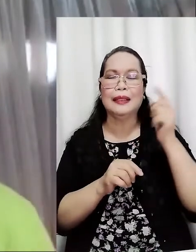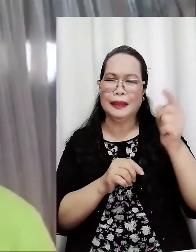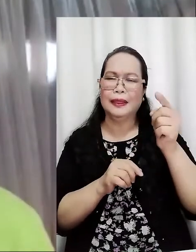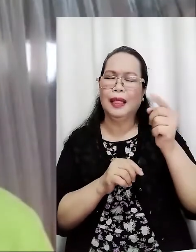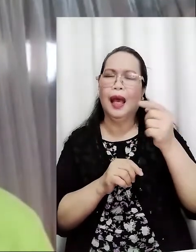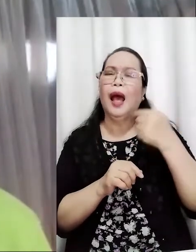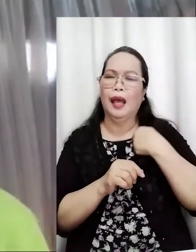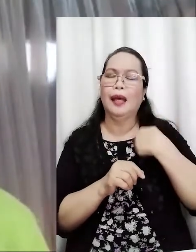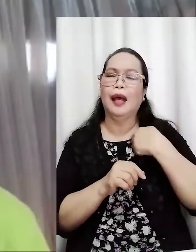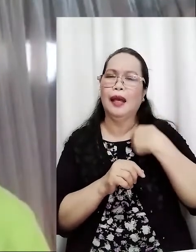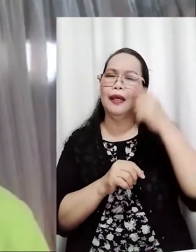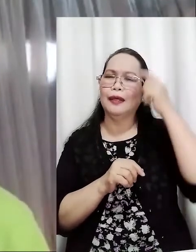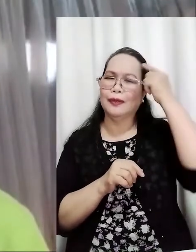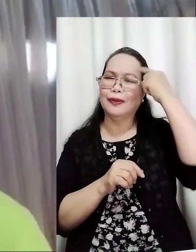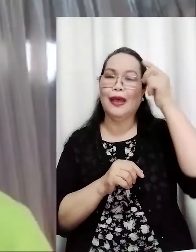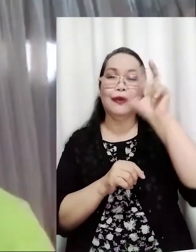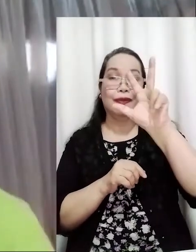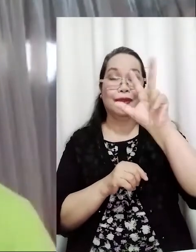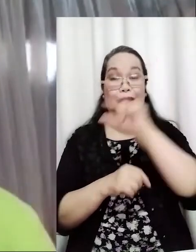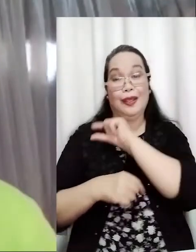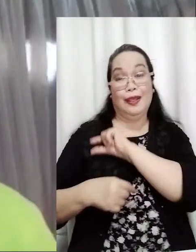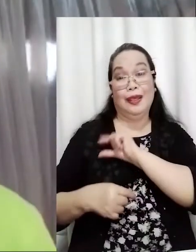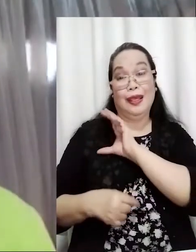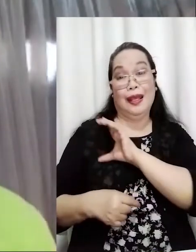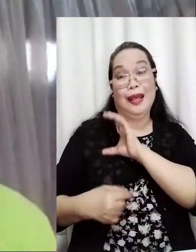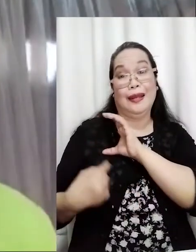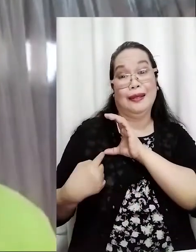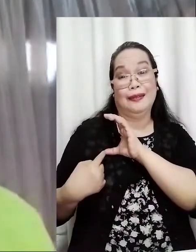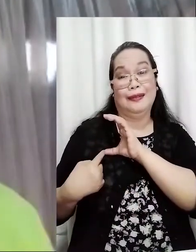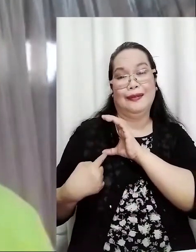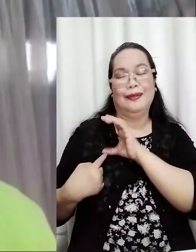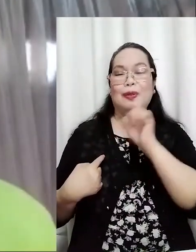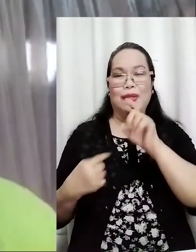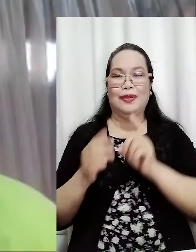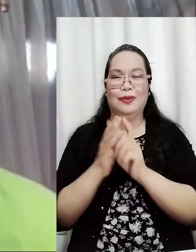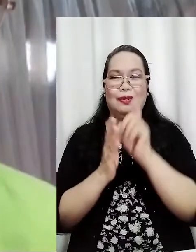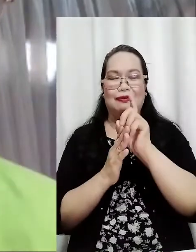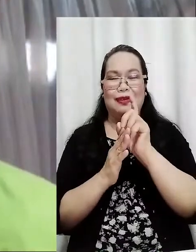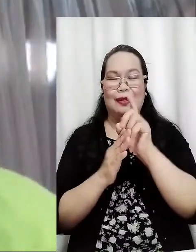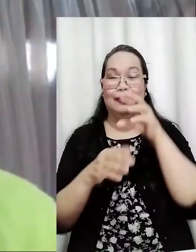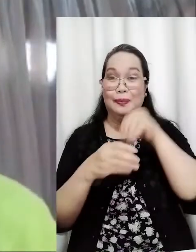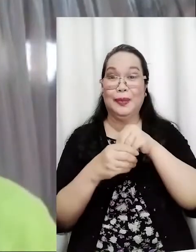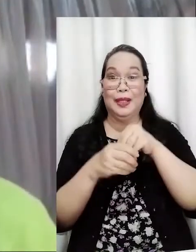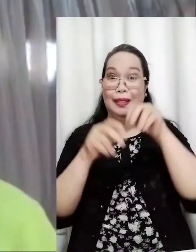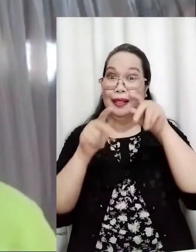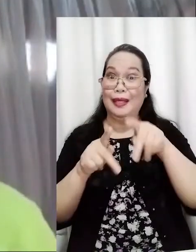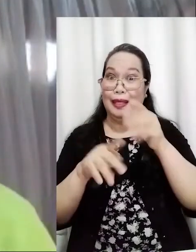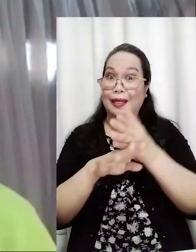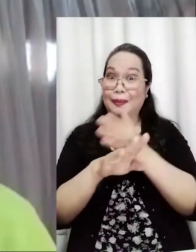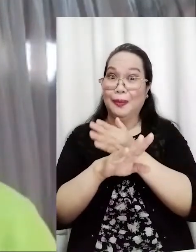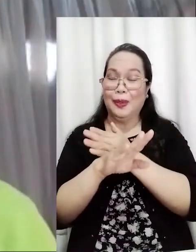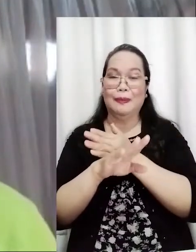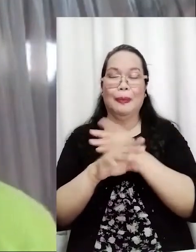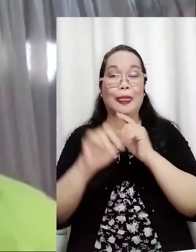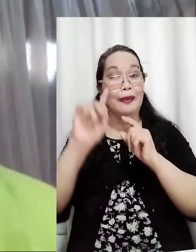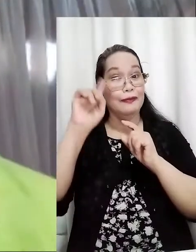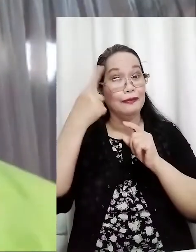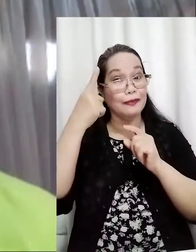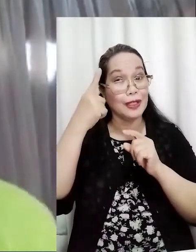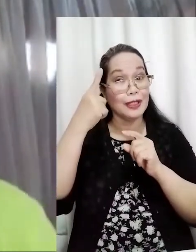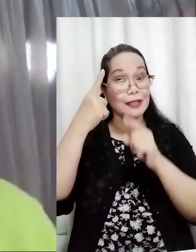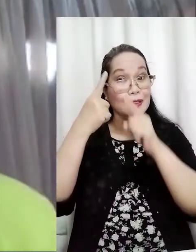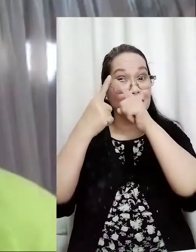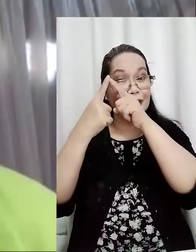qualities that needs to really be developed in progress. The first one